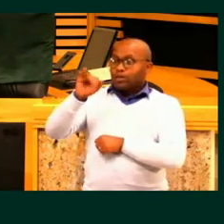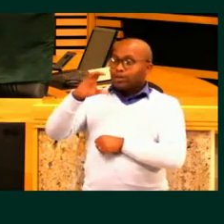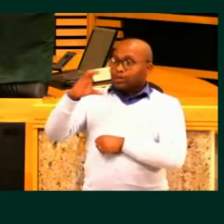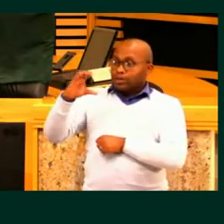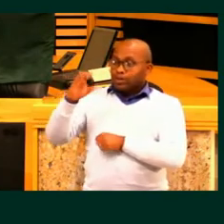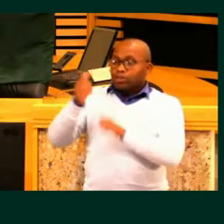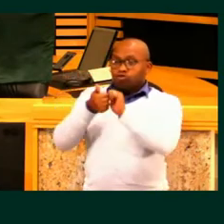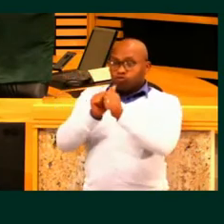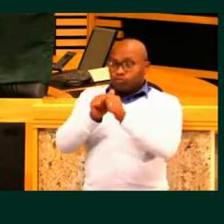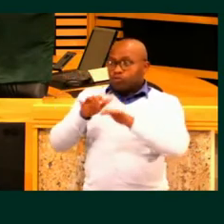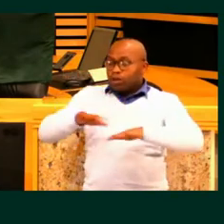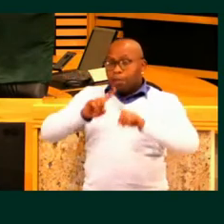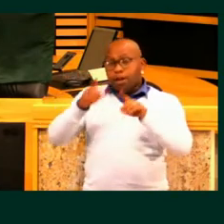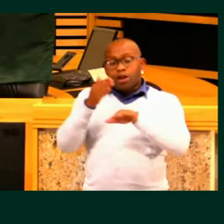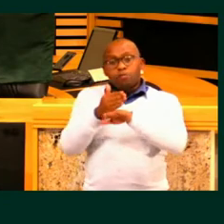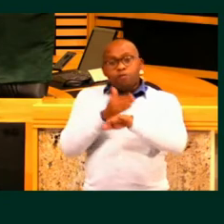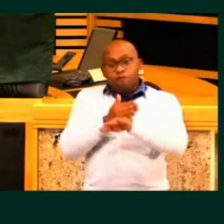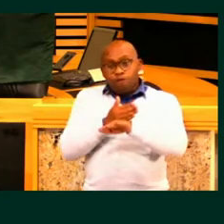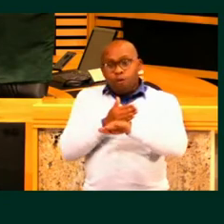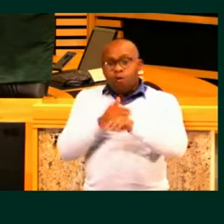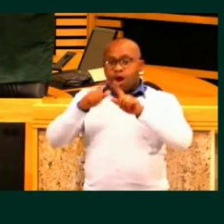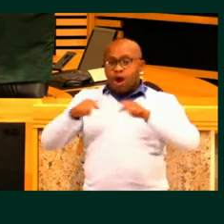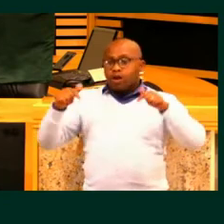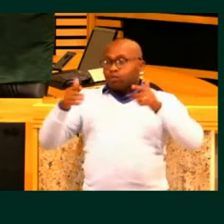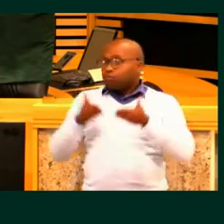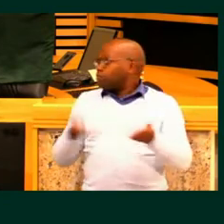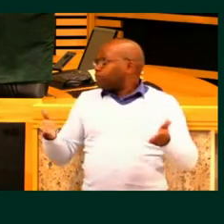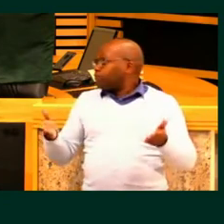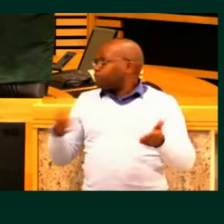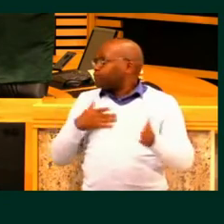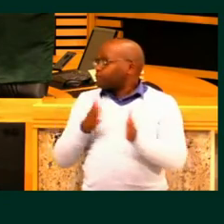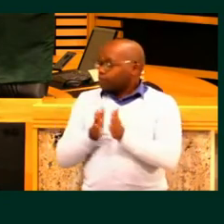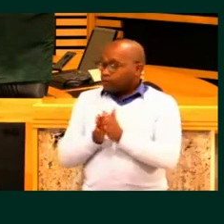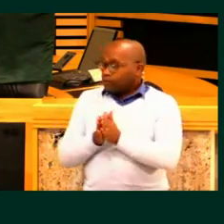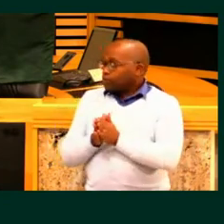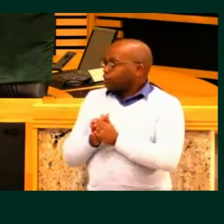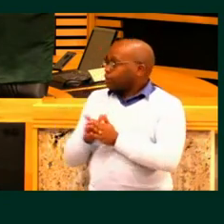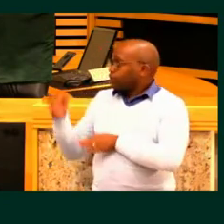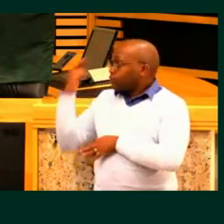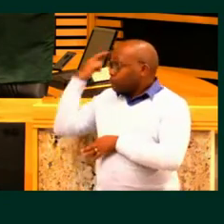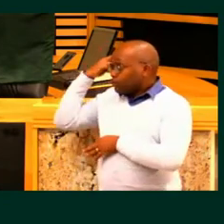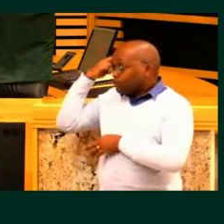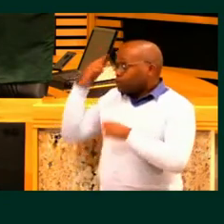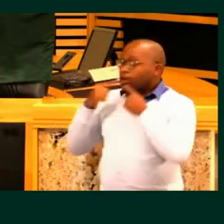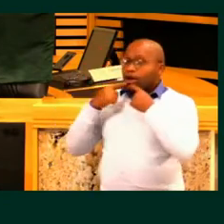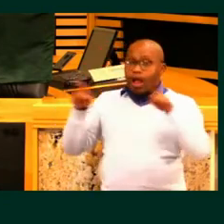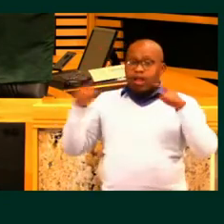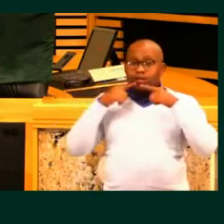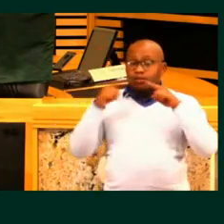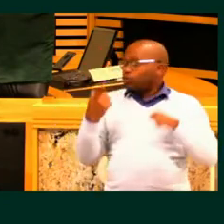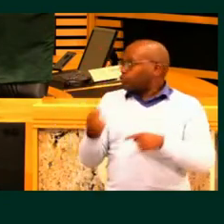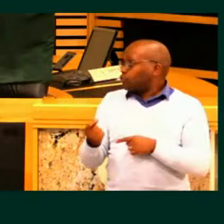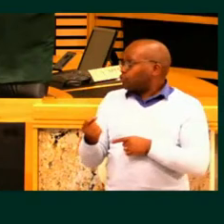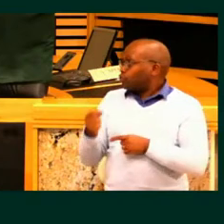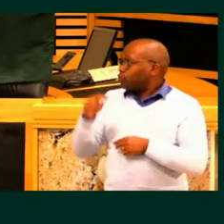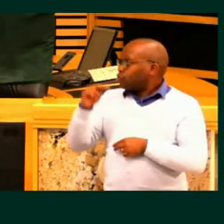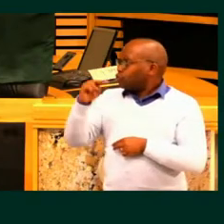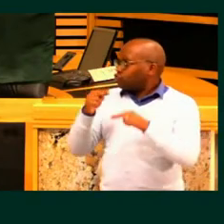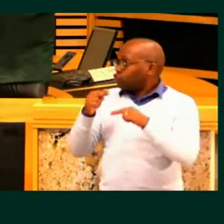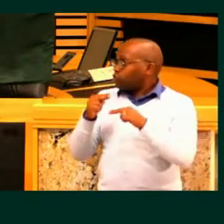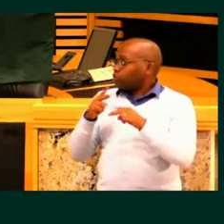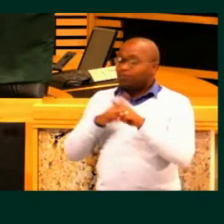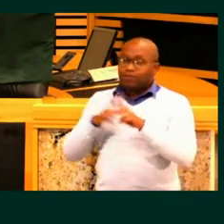Aden the house let me allow the secretary to make some announcements very important